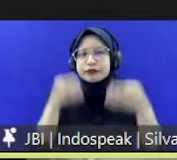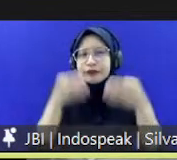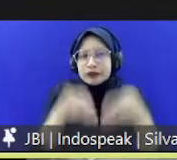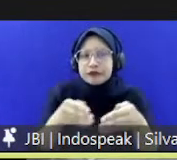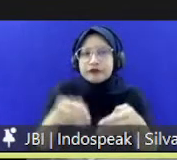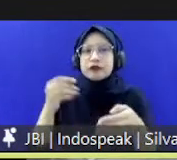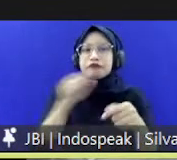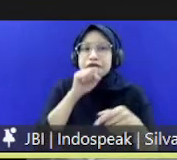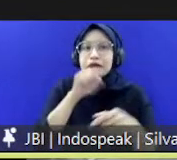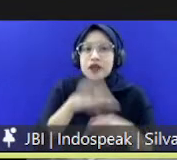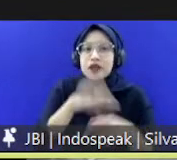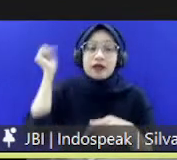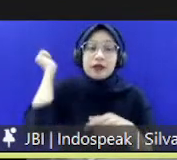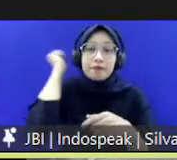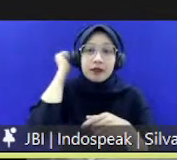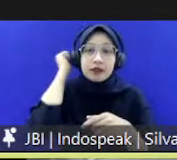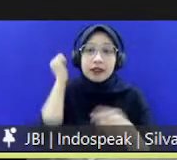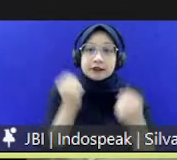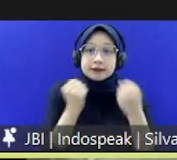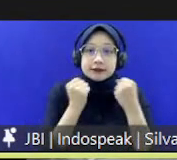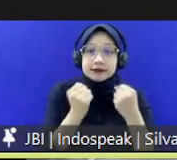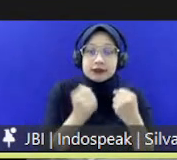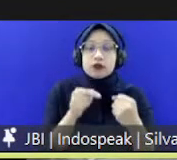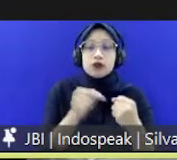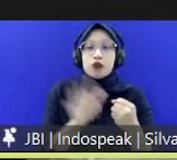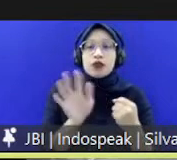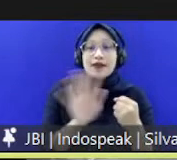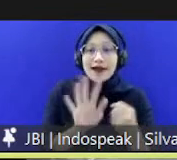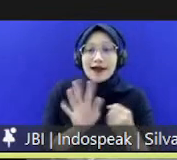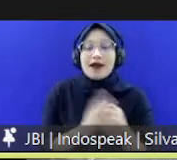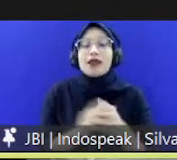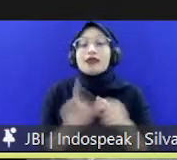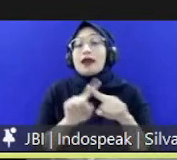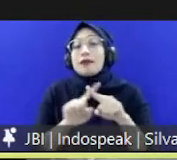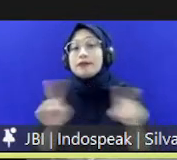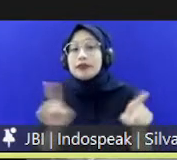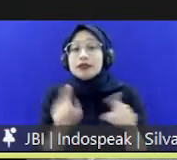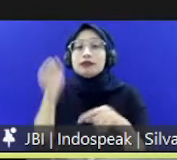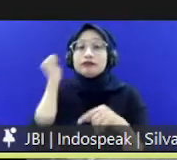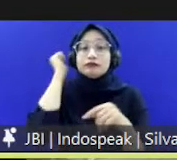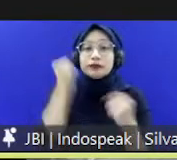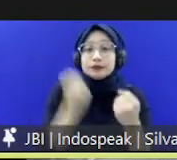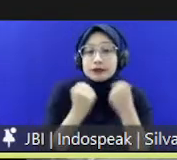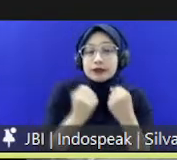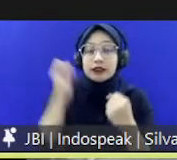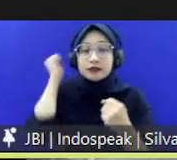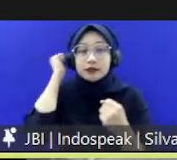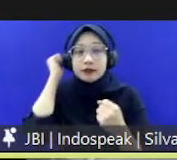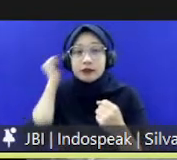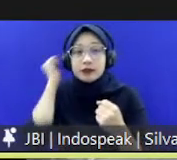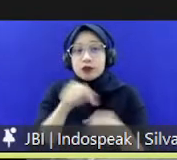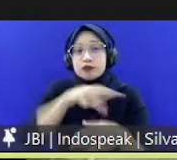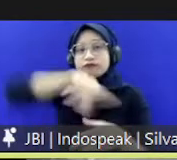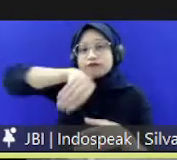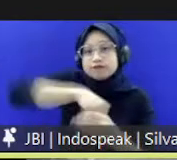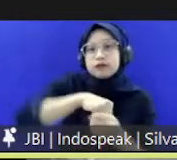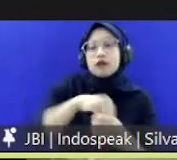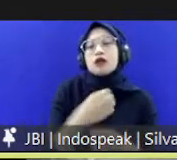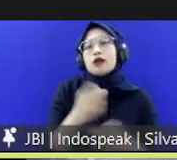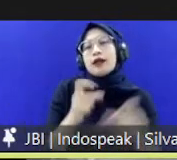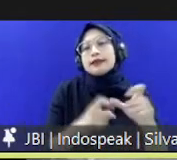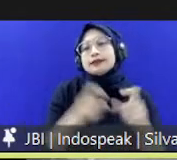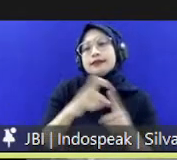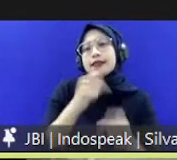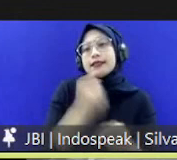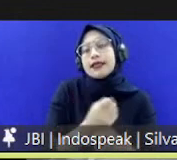health and universal health coverage. But maternal health is become part of number 3, because sustainable